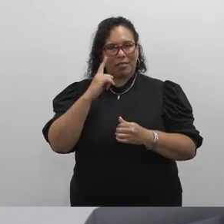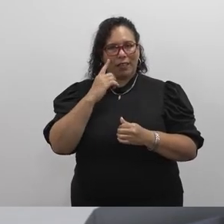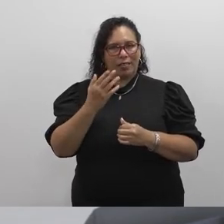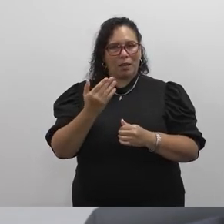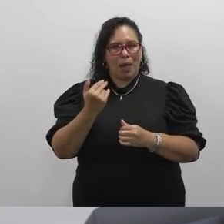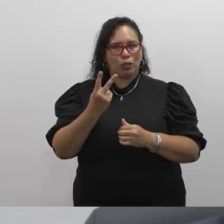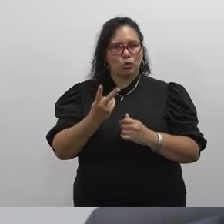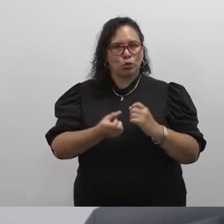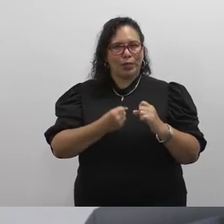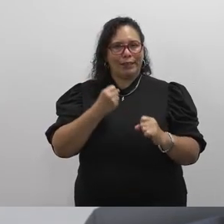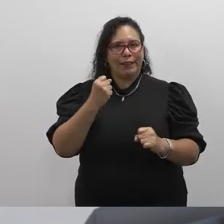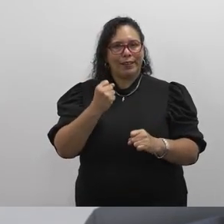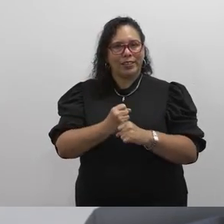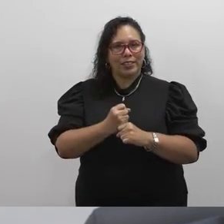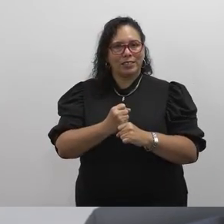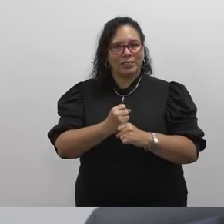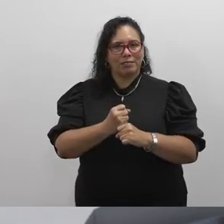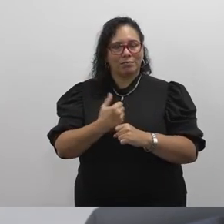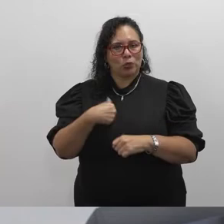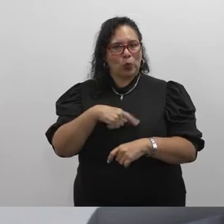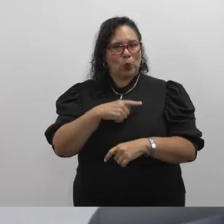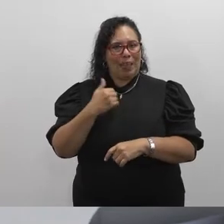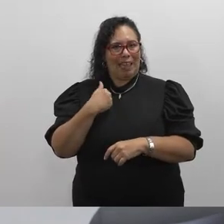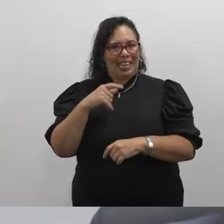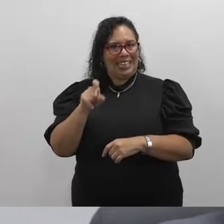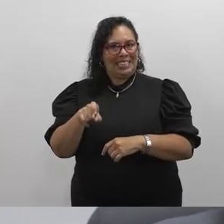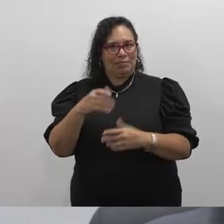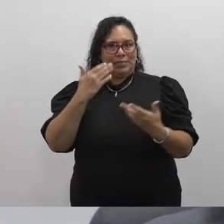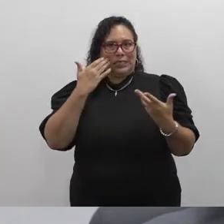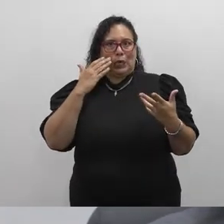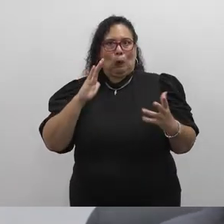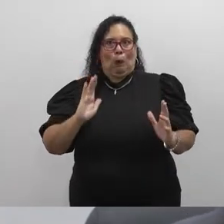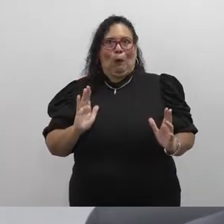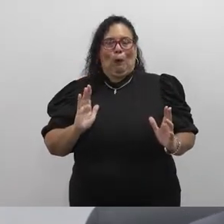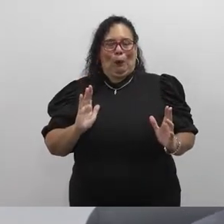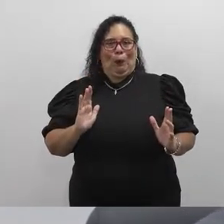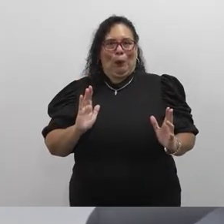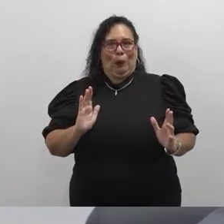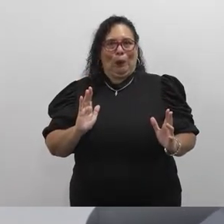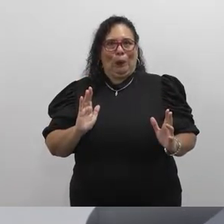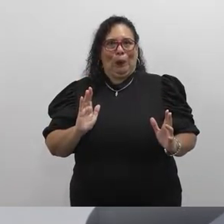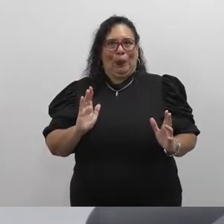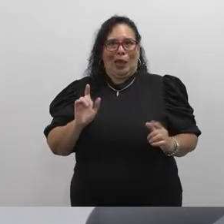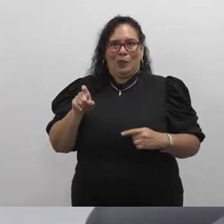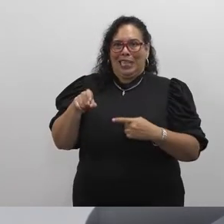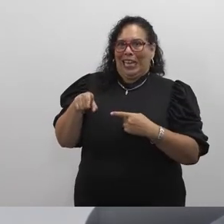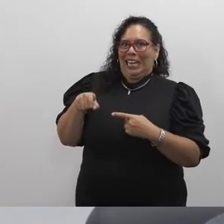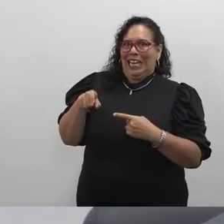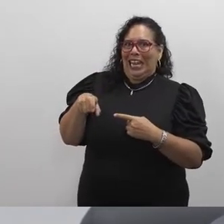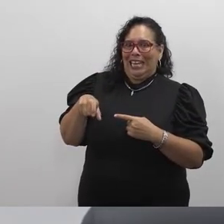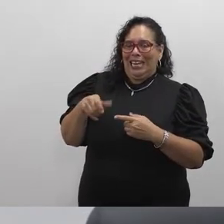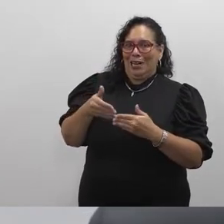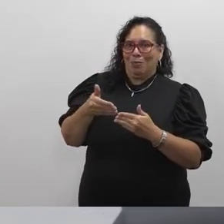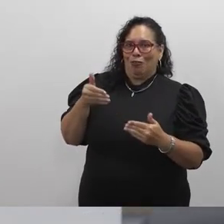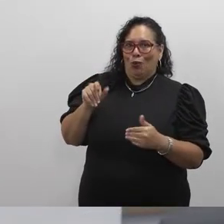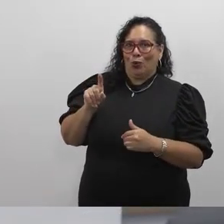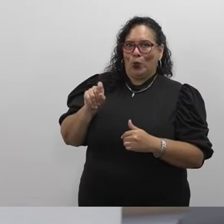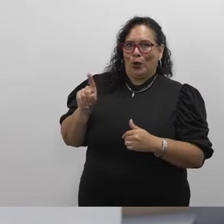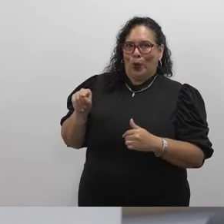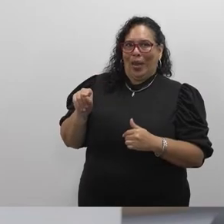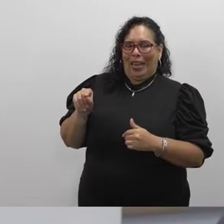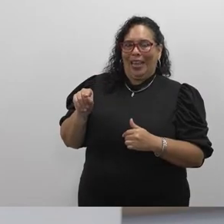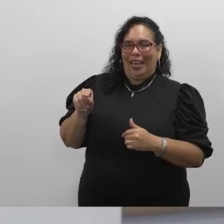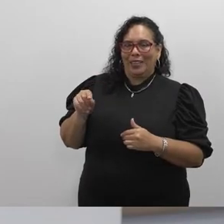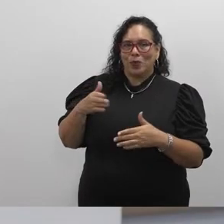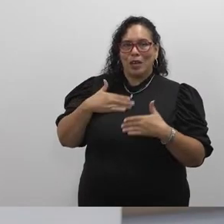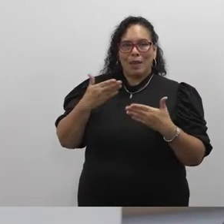2 years. We have needs that we didn't know we had prior to 2020. So I'm very